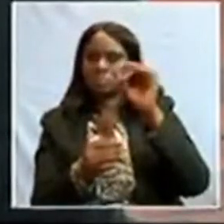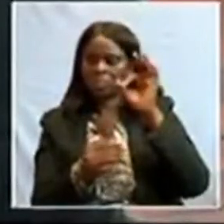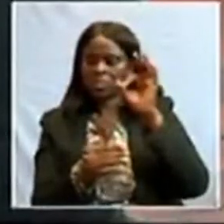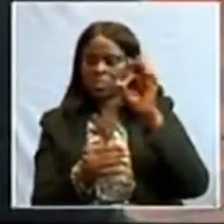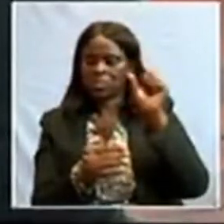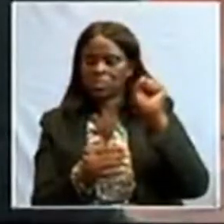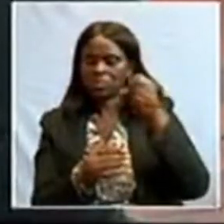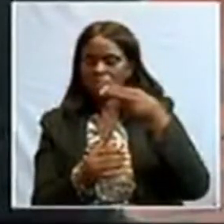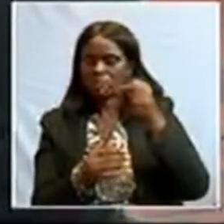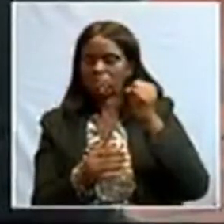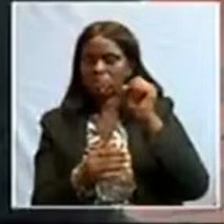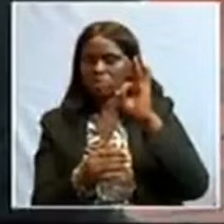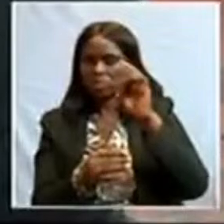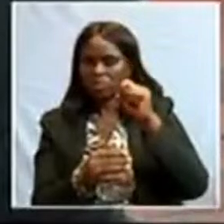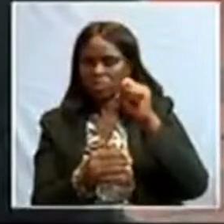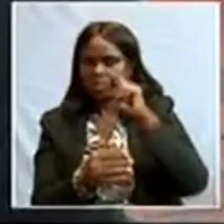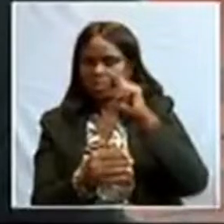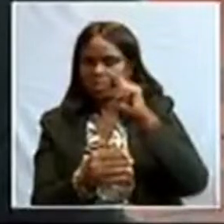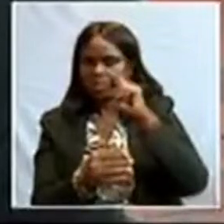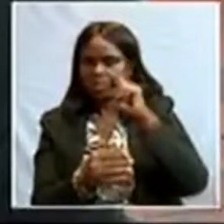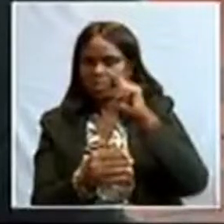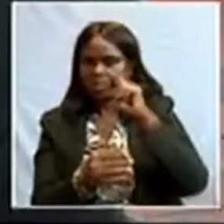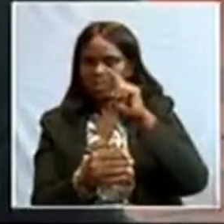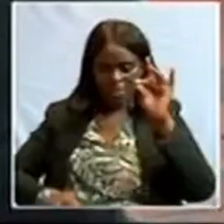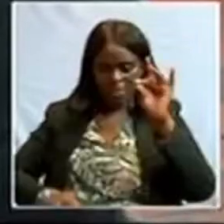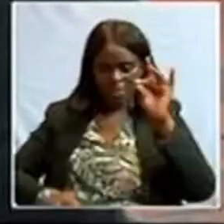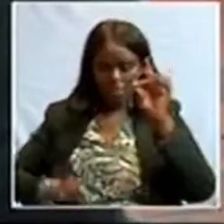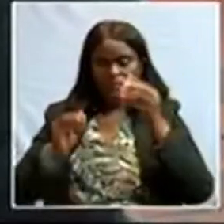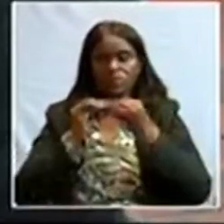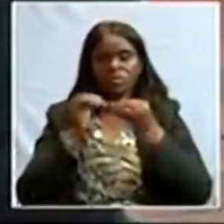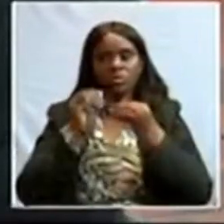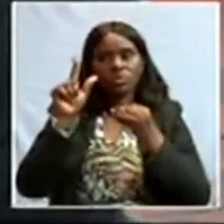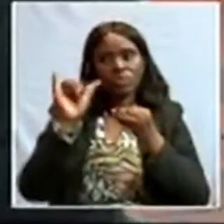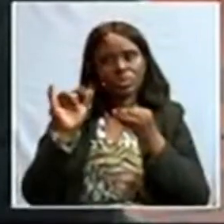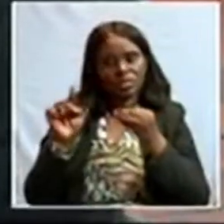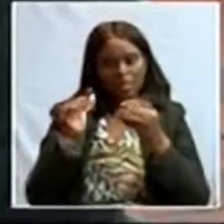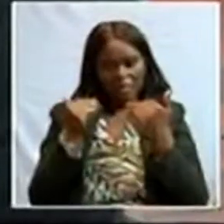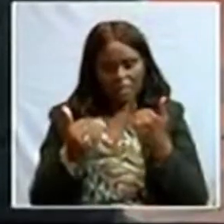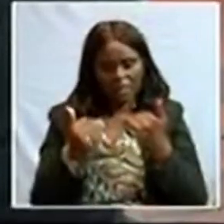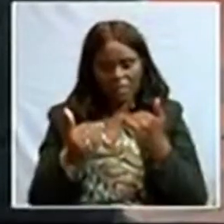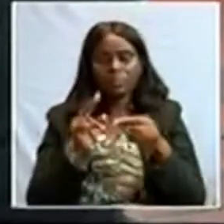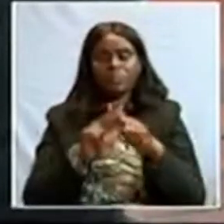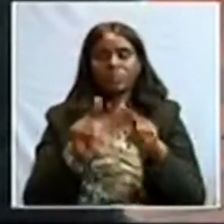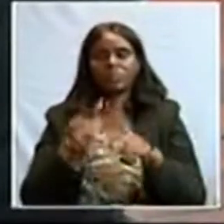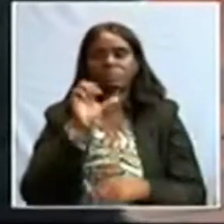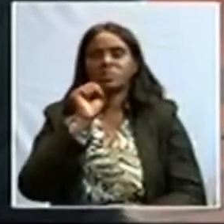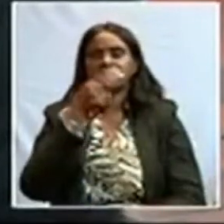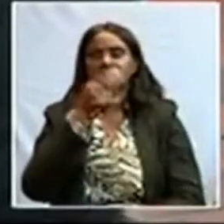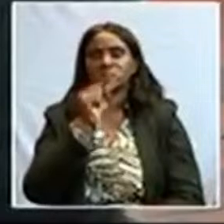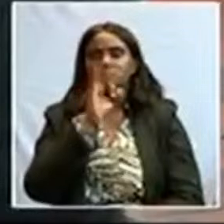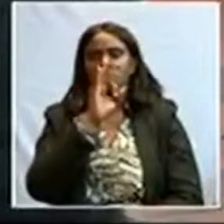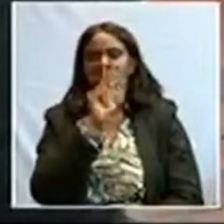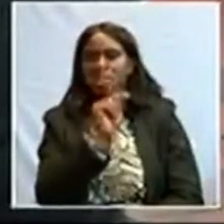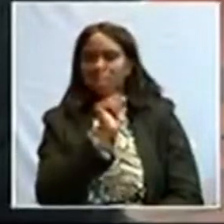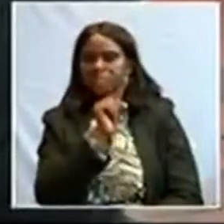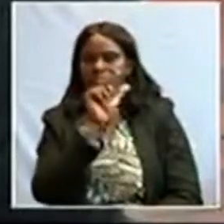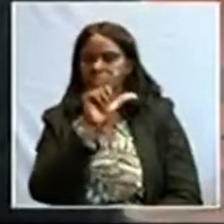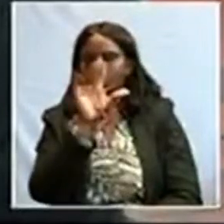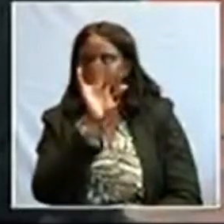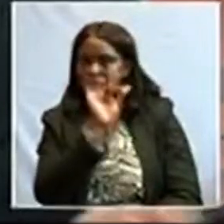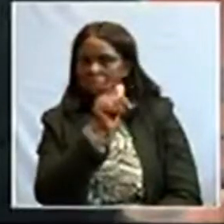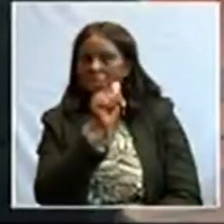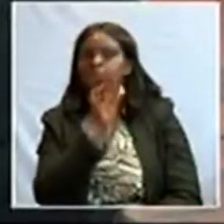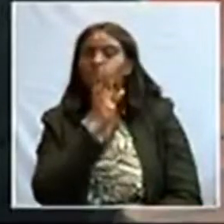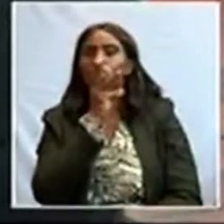to benefit more as Rwansha Municipal Council. Currently, Chair, Shaft 28, they are still doing